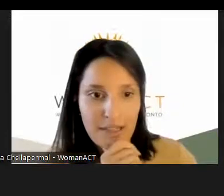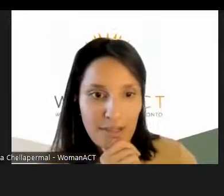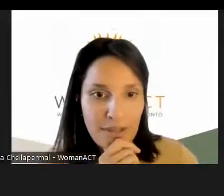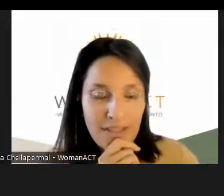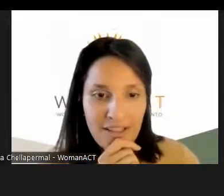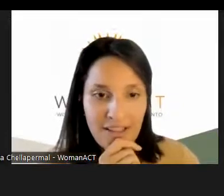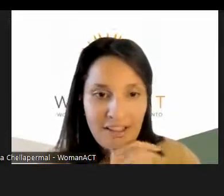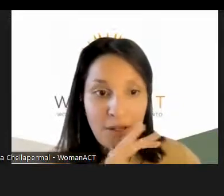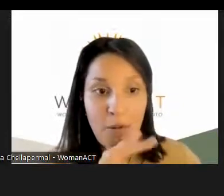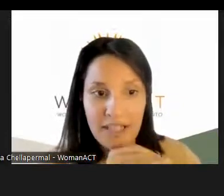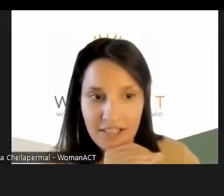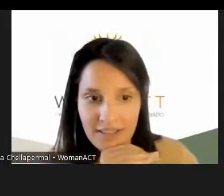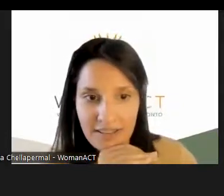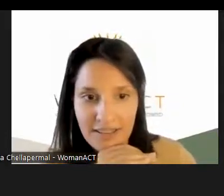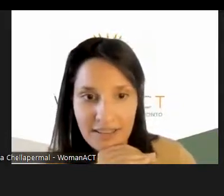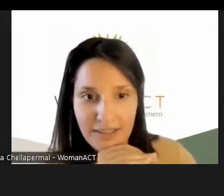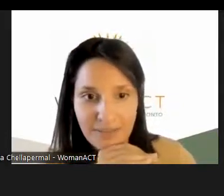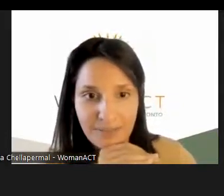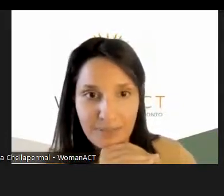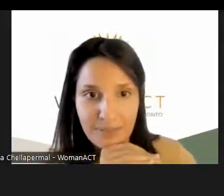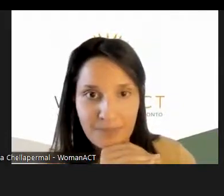So, do another question.